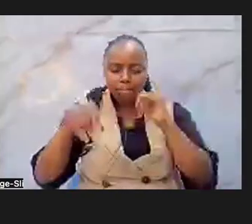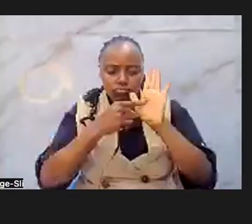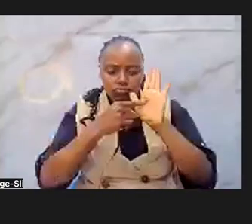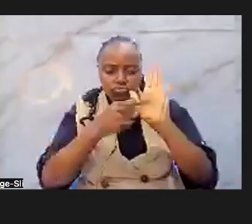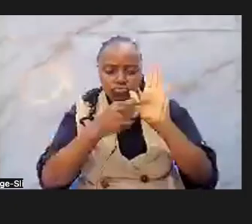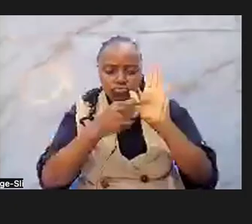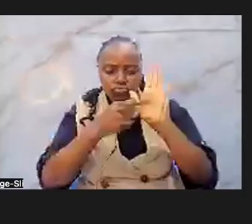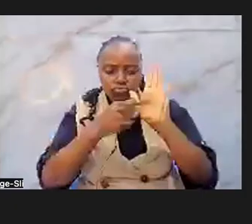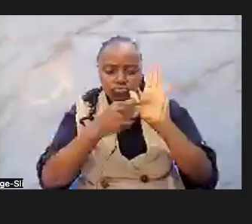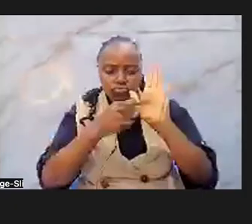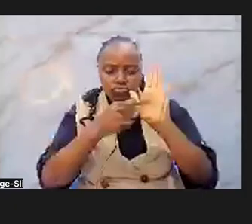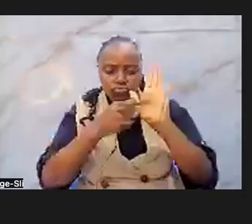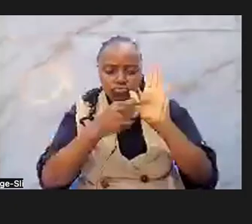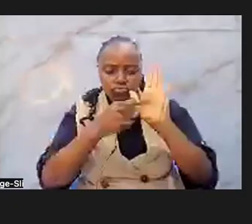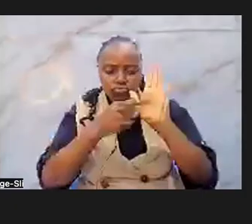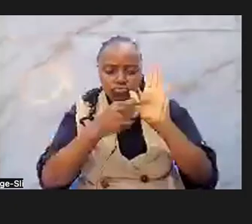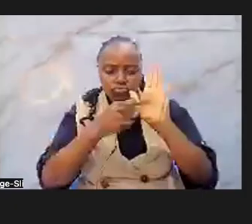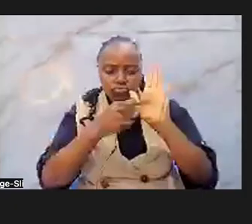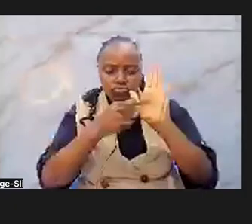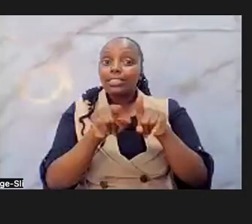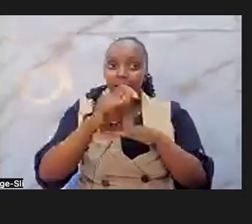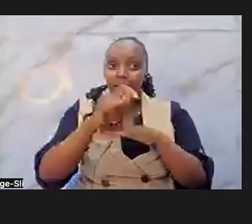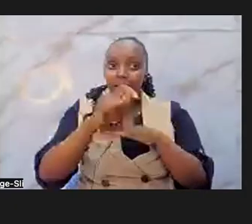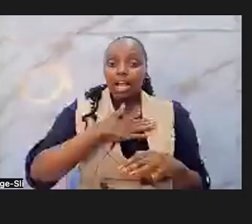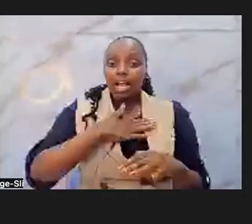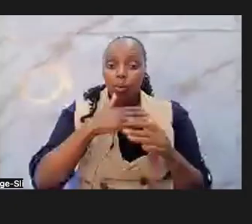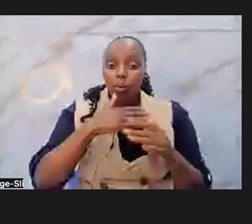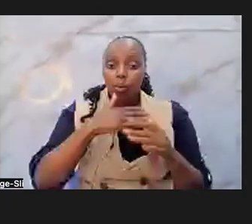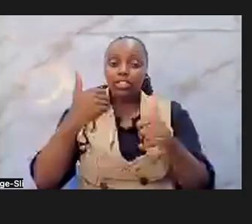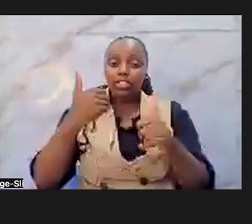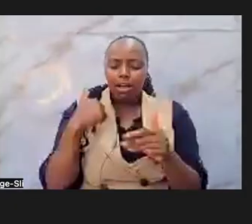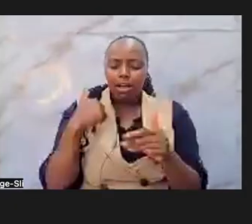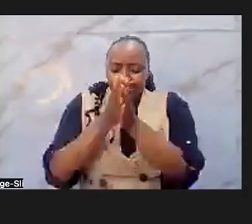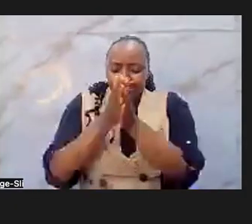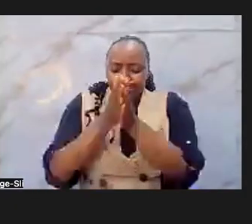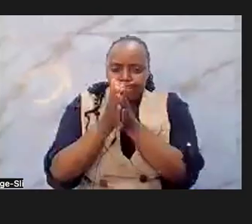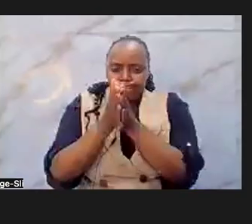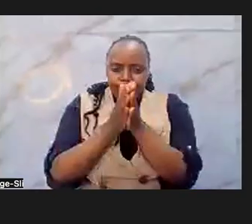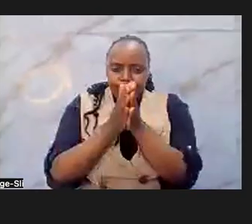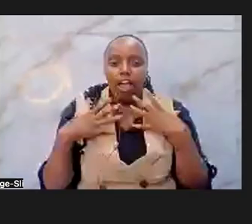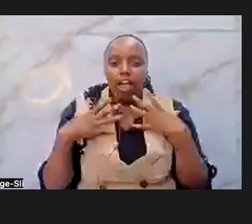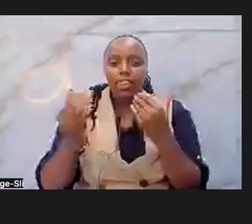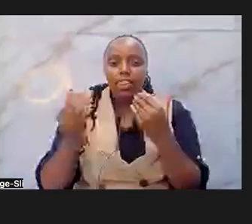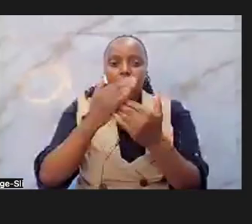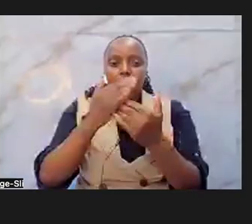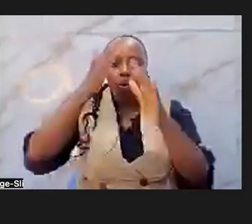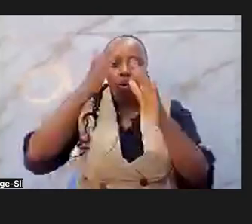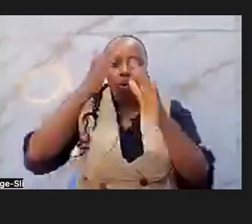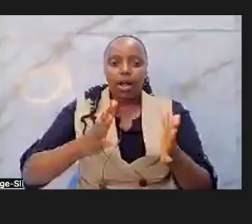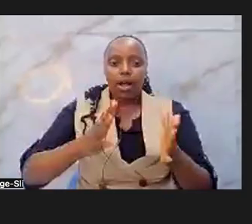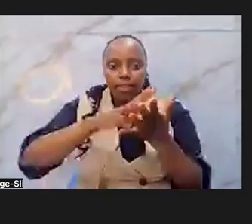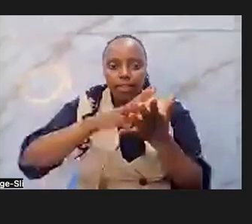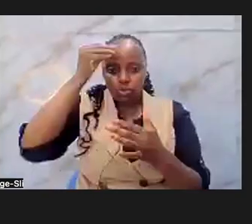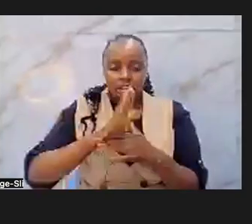the things that have really motivated the healthcare workers and the students to undertake FGM prevention and